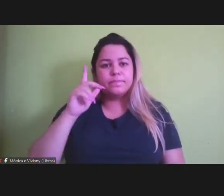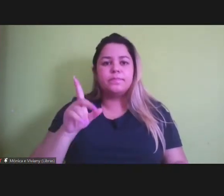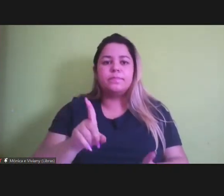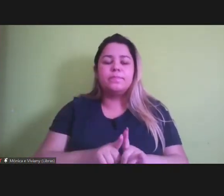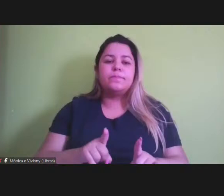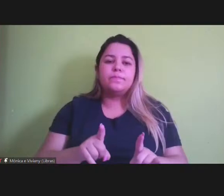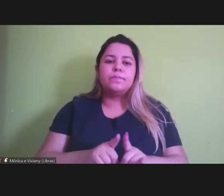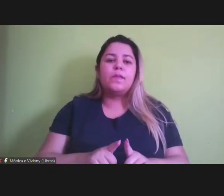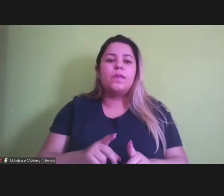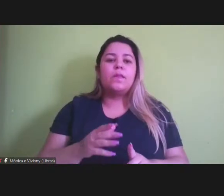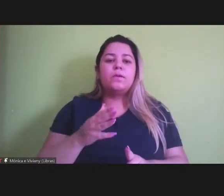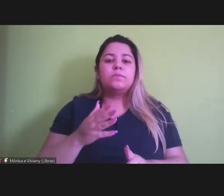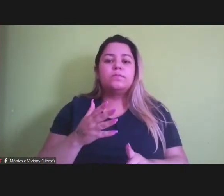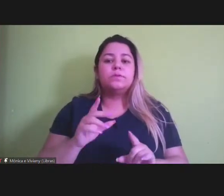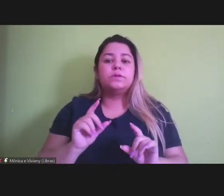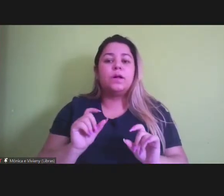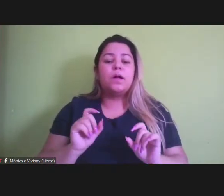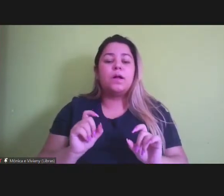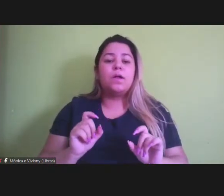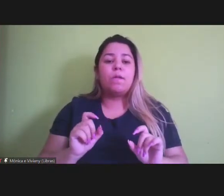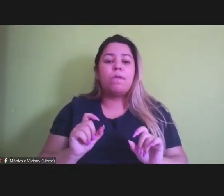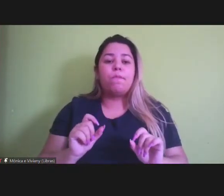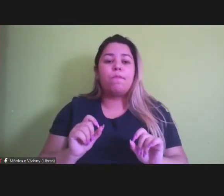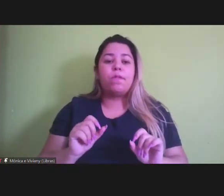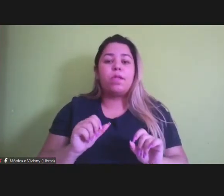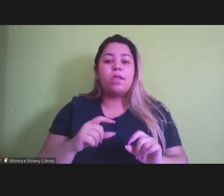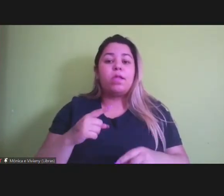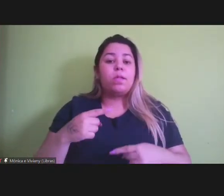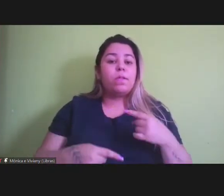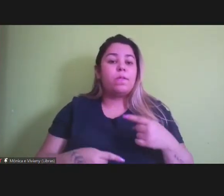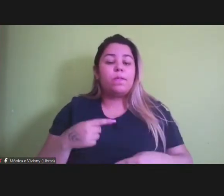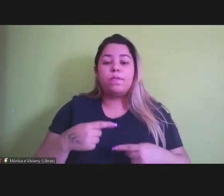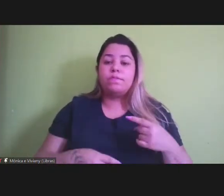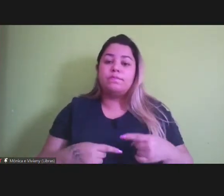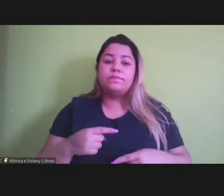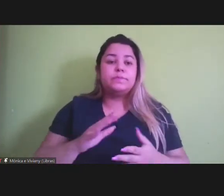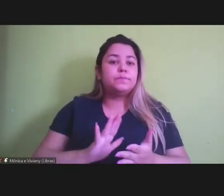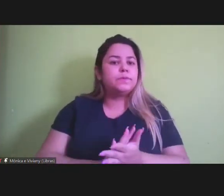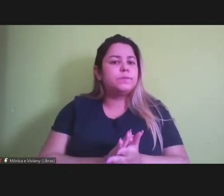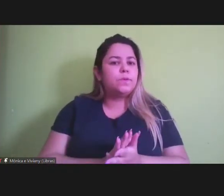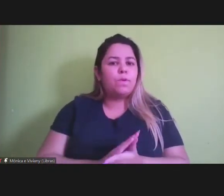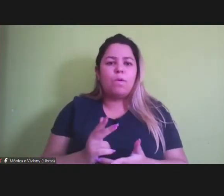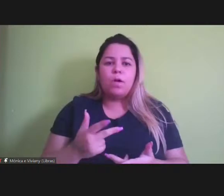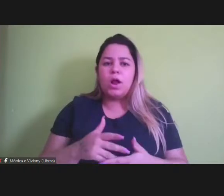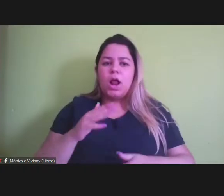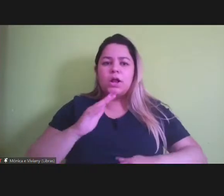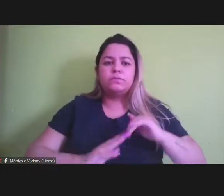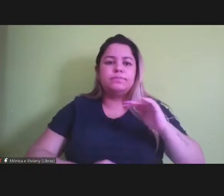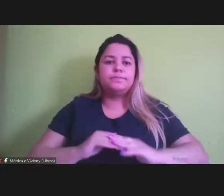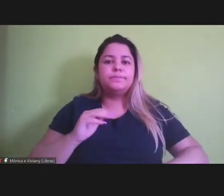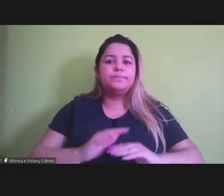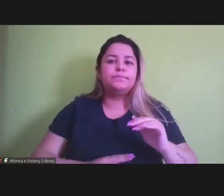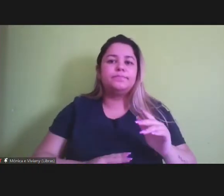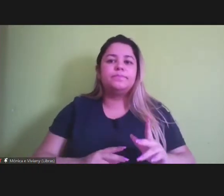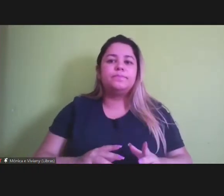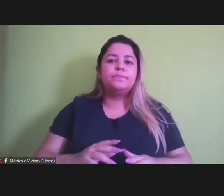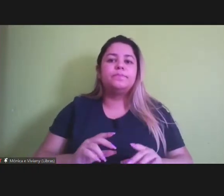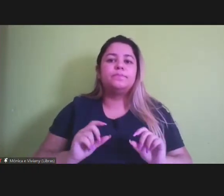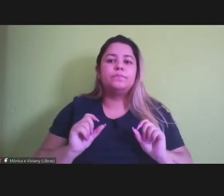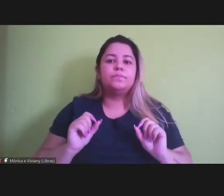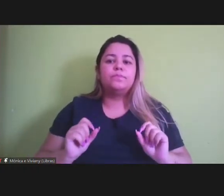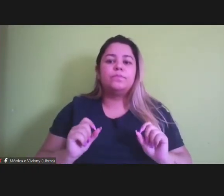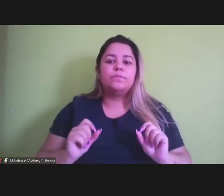race, religion, the diversity of the practices, food practices in the dialogical way, without discrimination in each